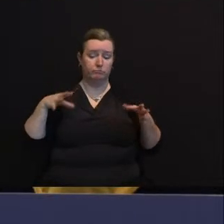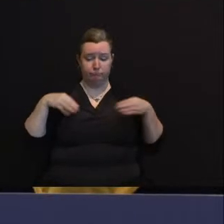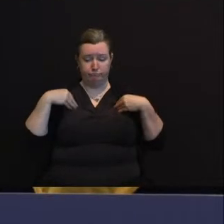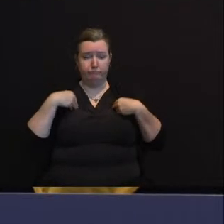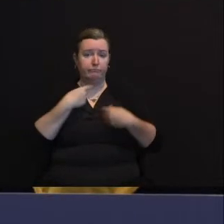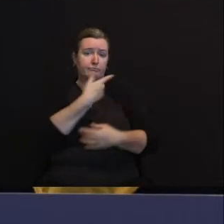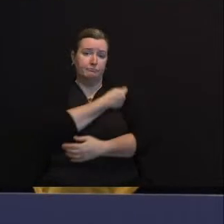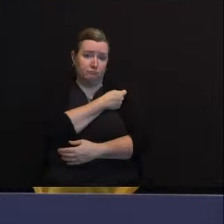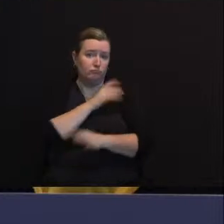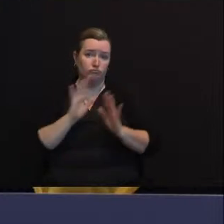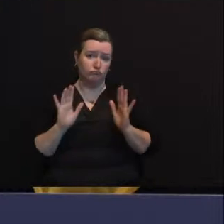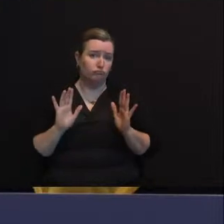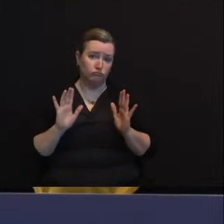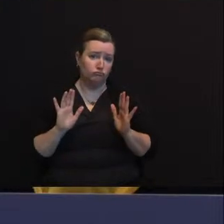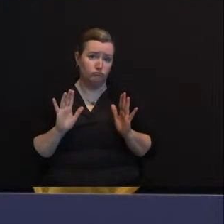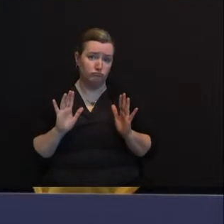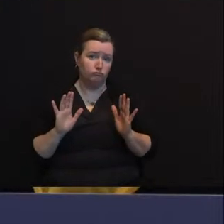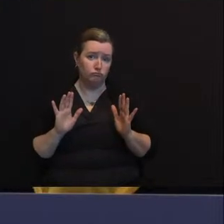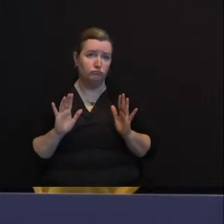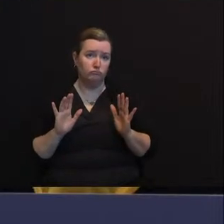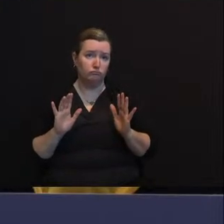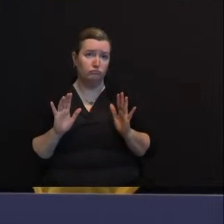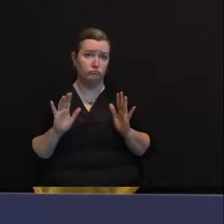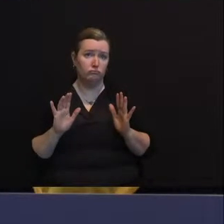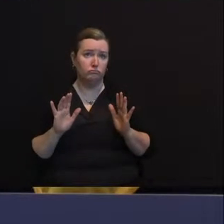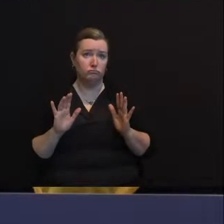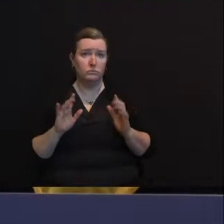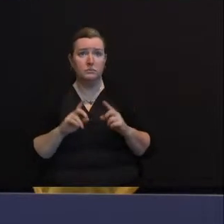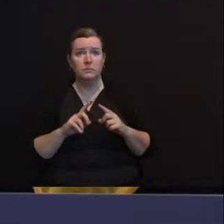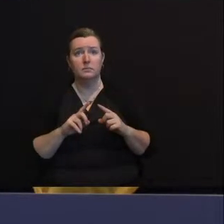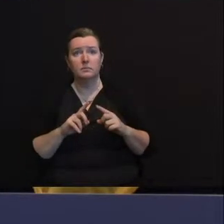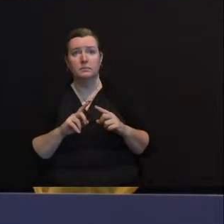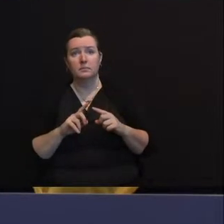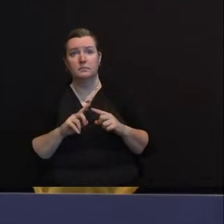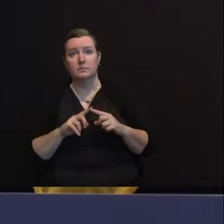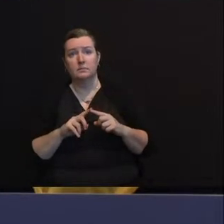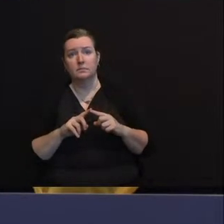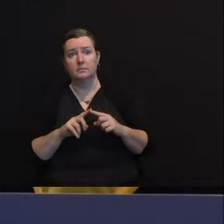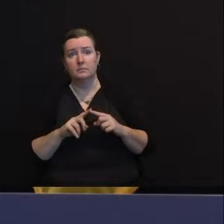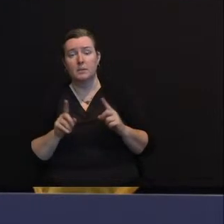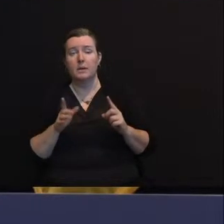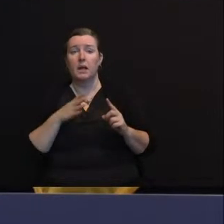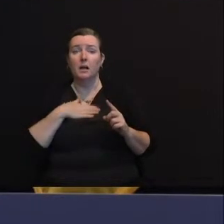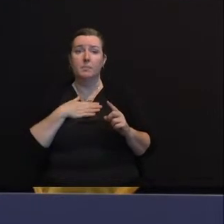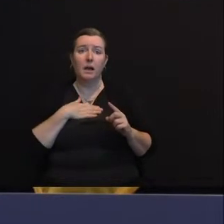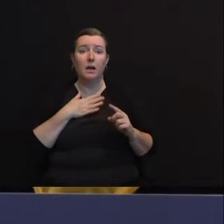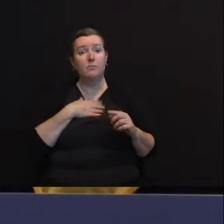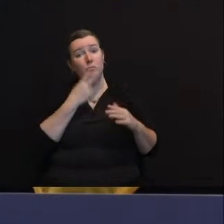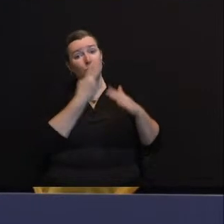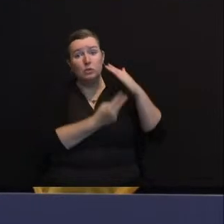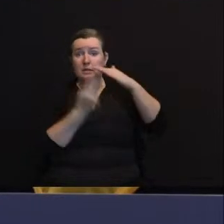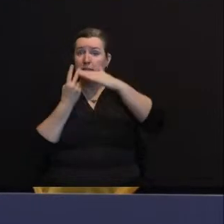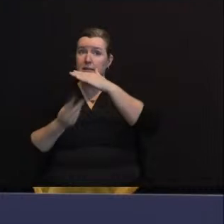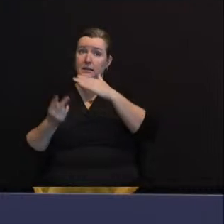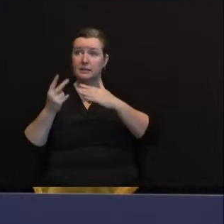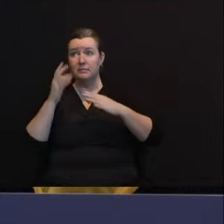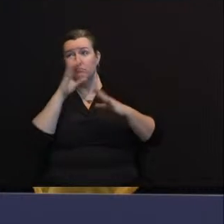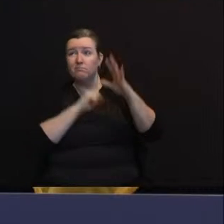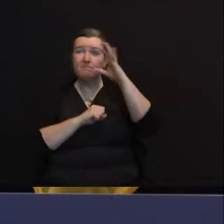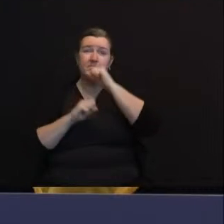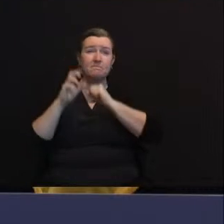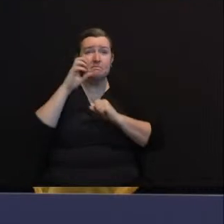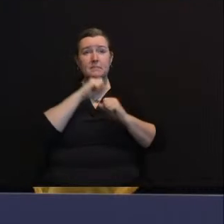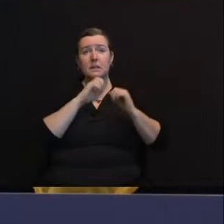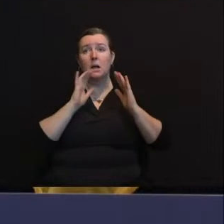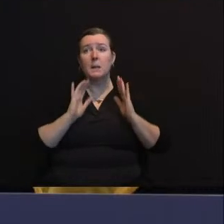said earlier, would like to get back to you on the whole range of assumptions. Judy and Ed can comment on this, but one set of assumptions does not change. This does